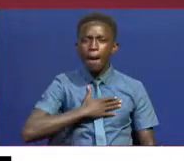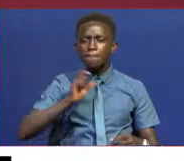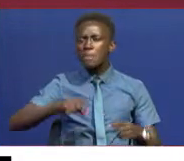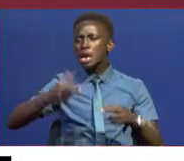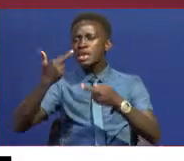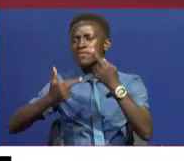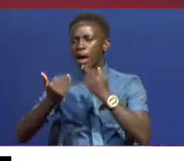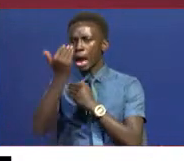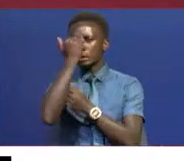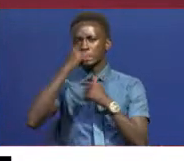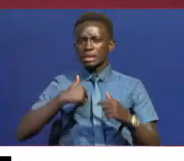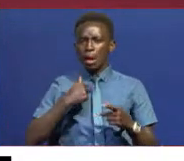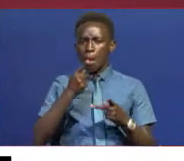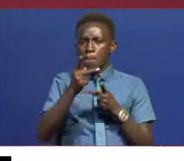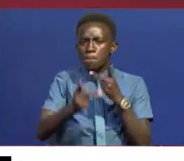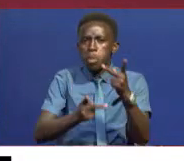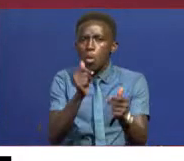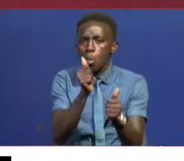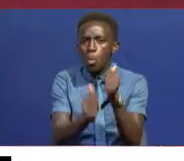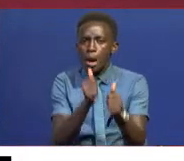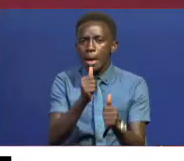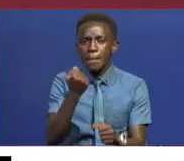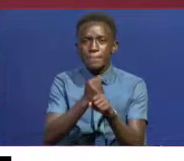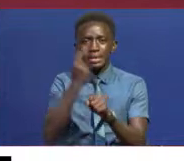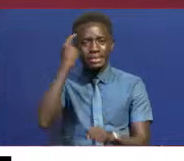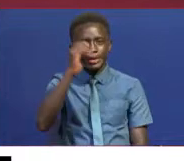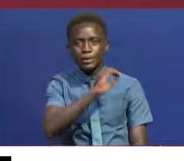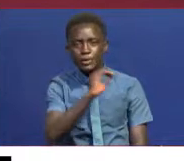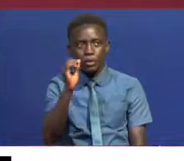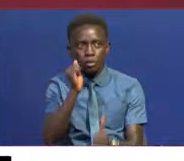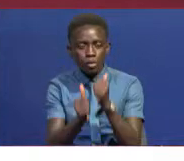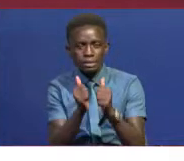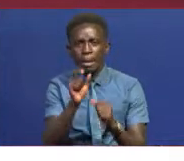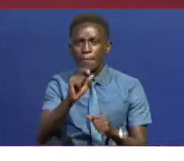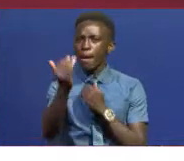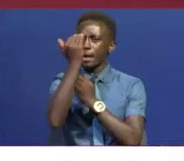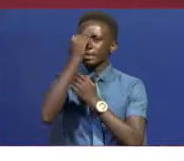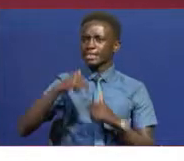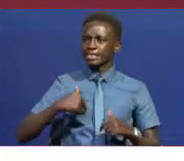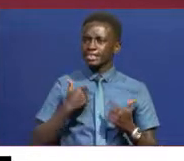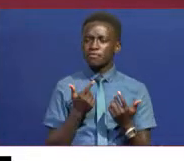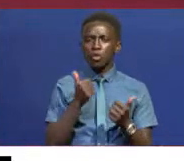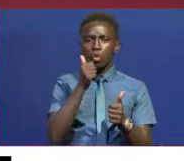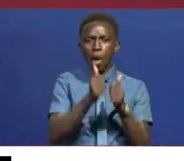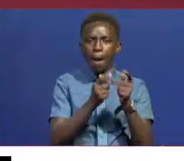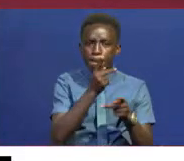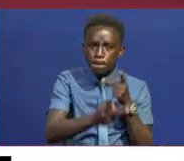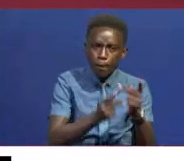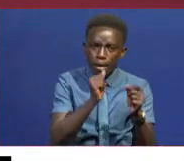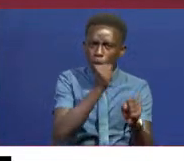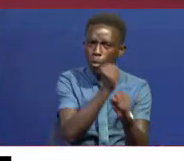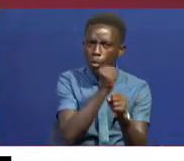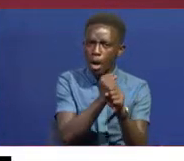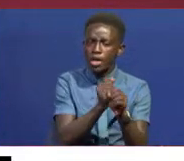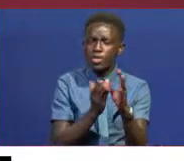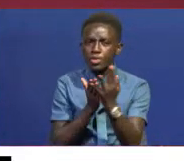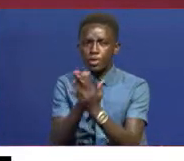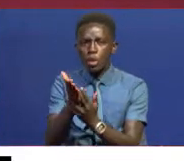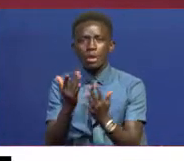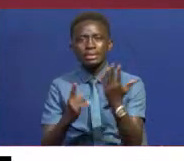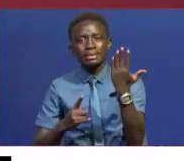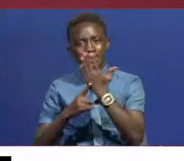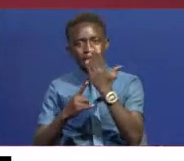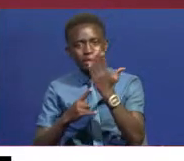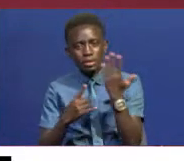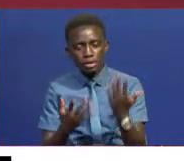which processes are not making sense, asking ourselves which processes can be done using digitization, so that as we